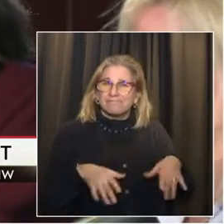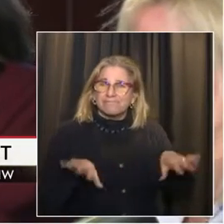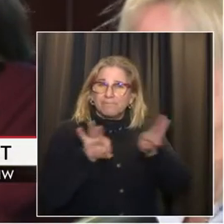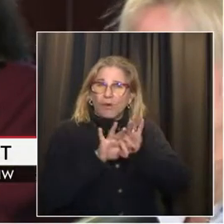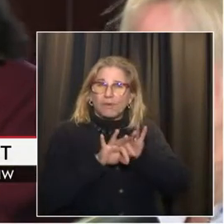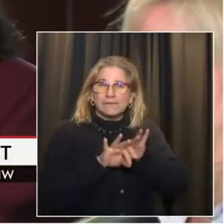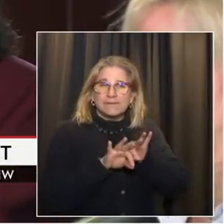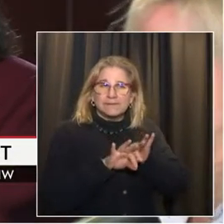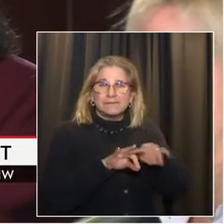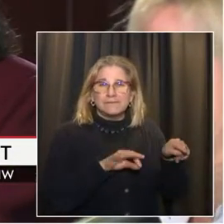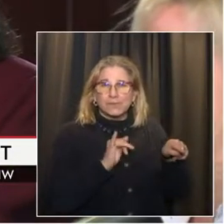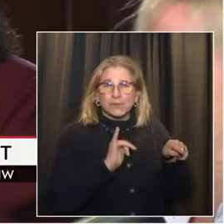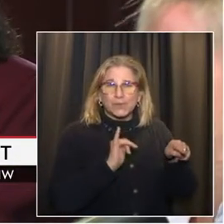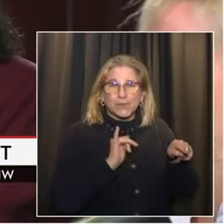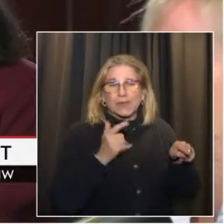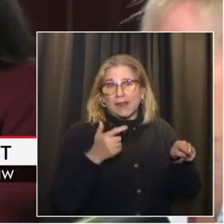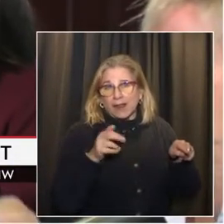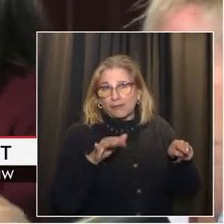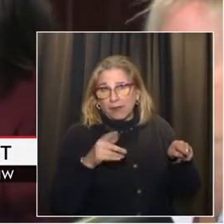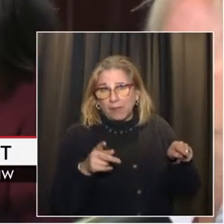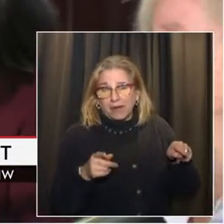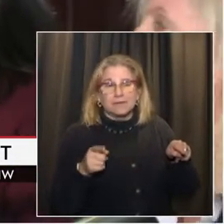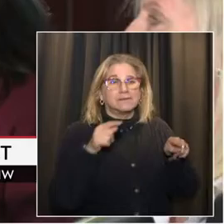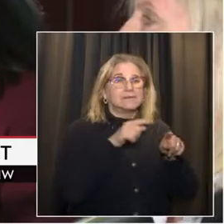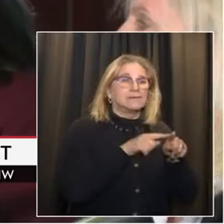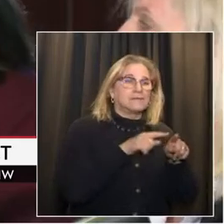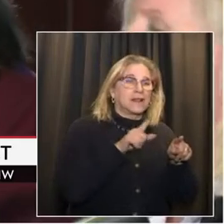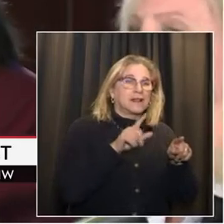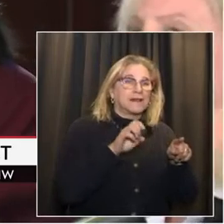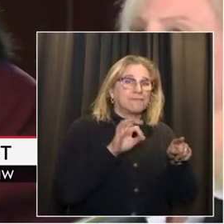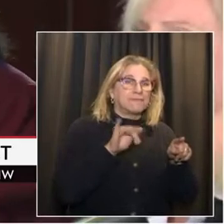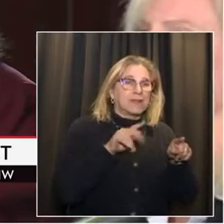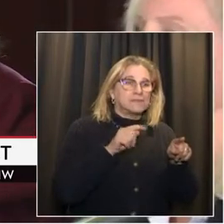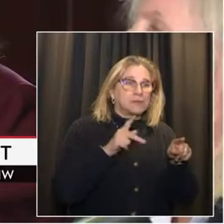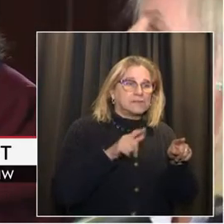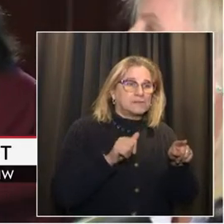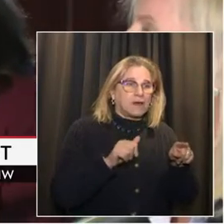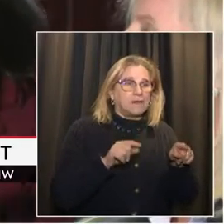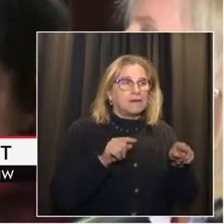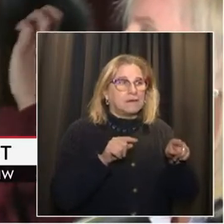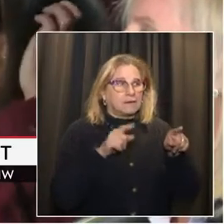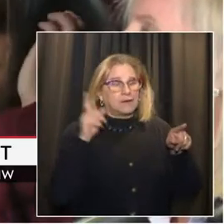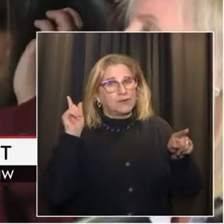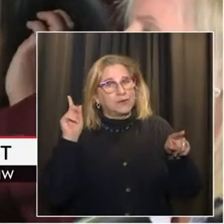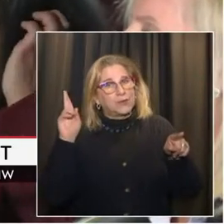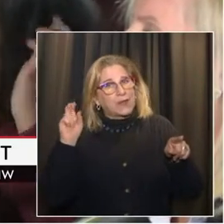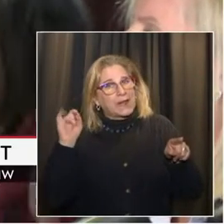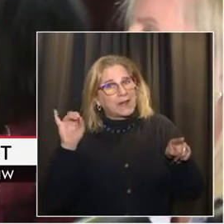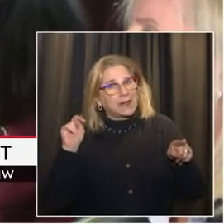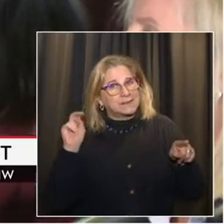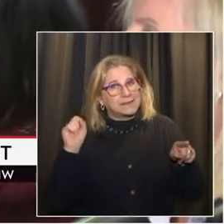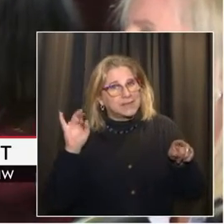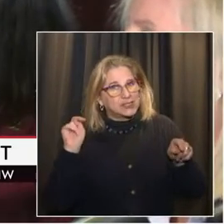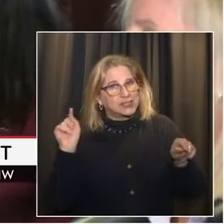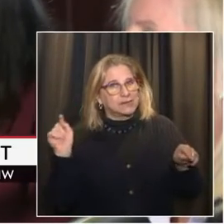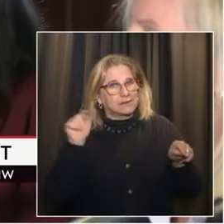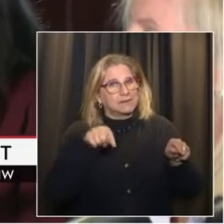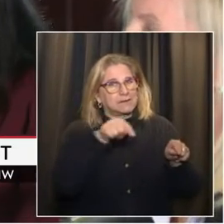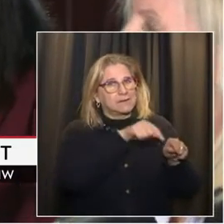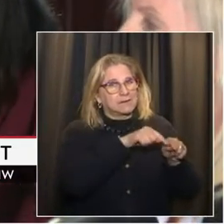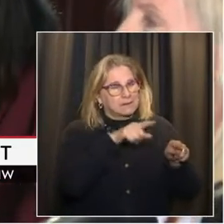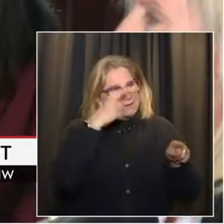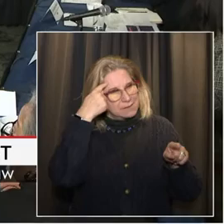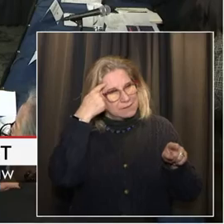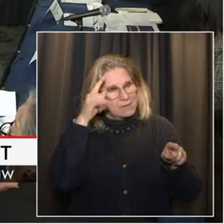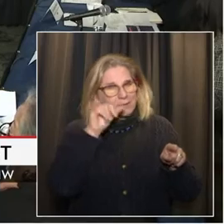why the executive and the council has Sure. been in partnership about Yes, this. and we will, obviously, we're going to pay our